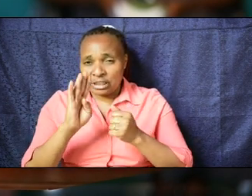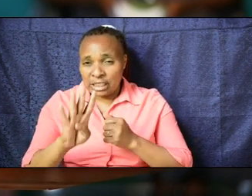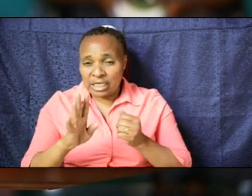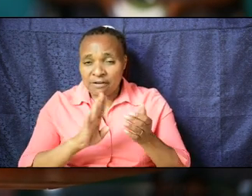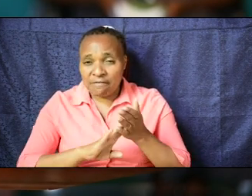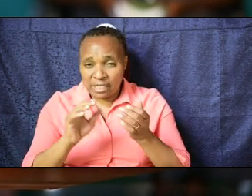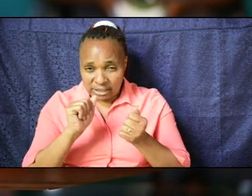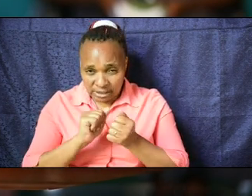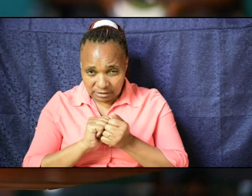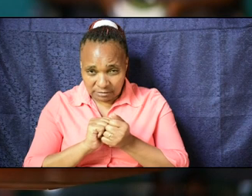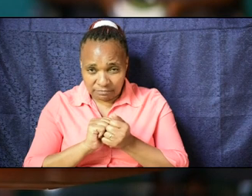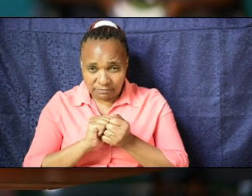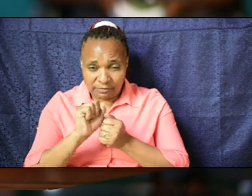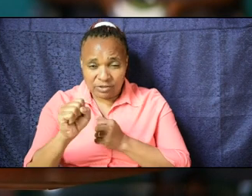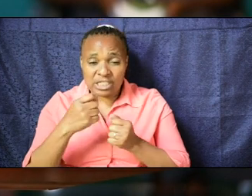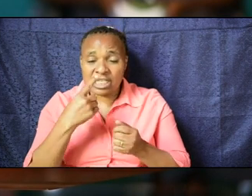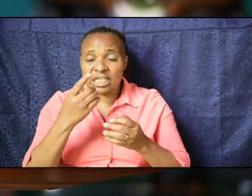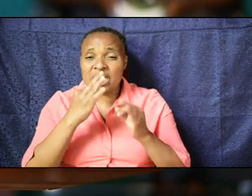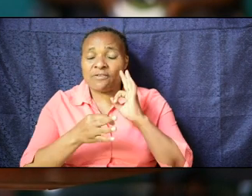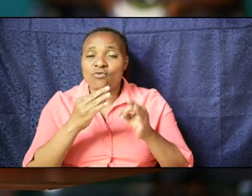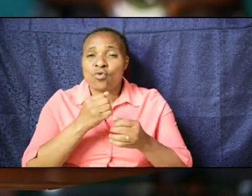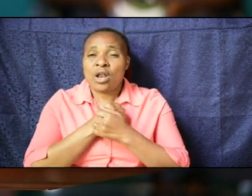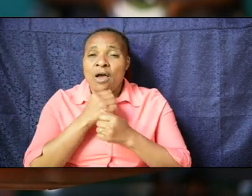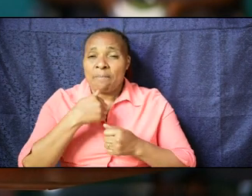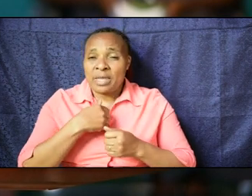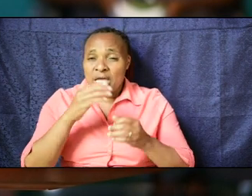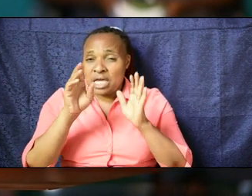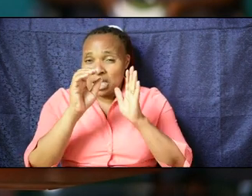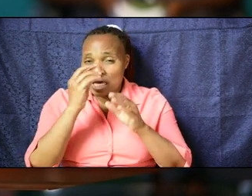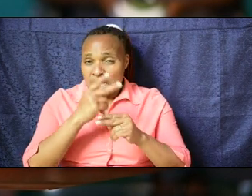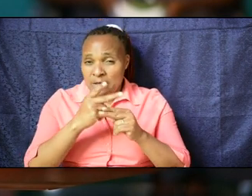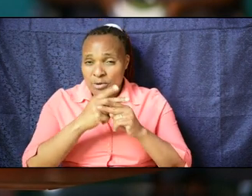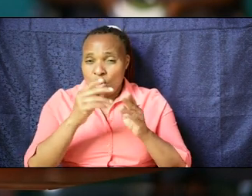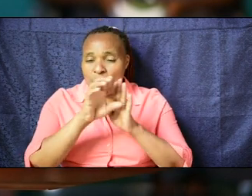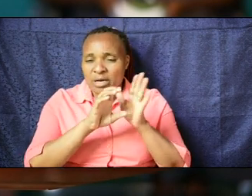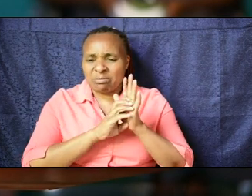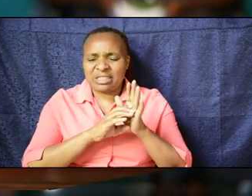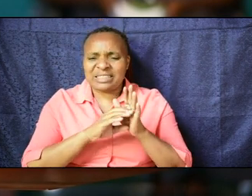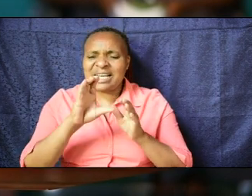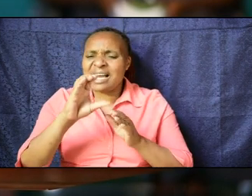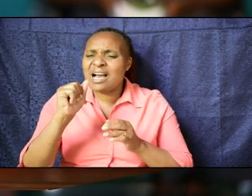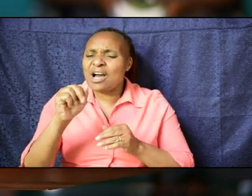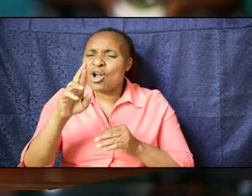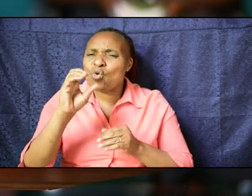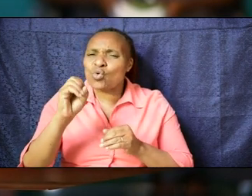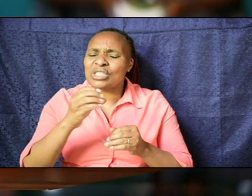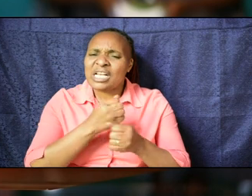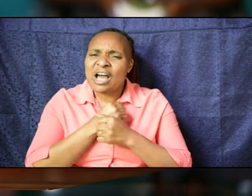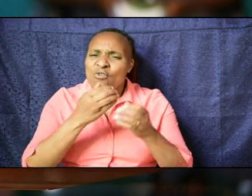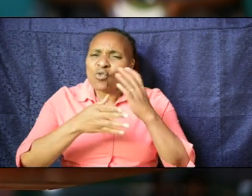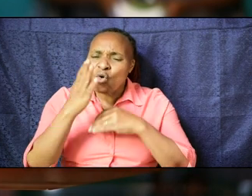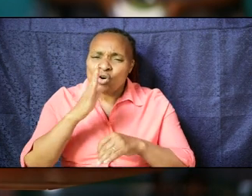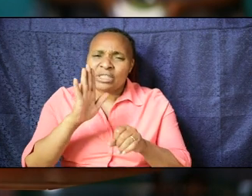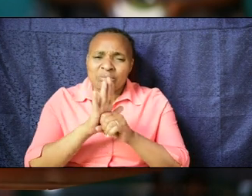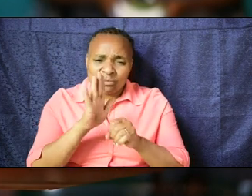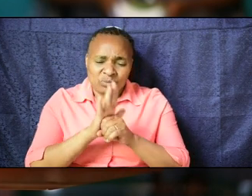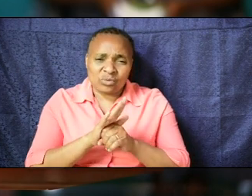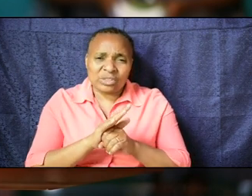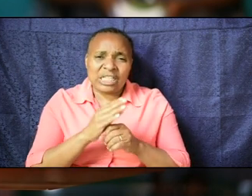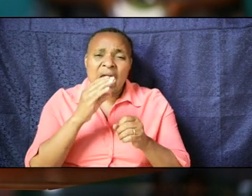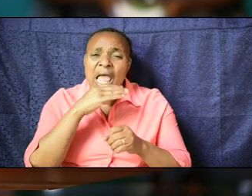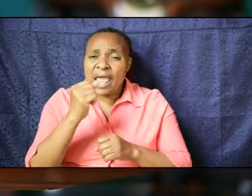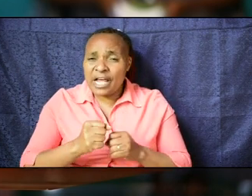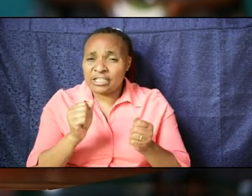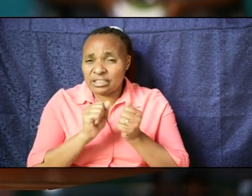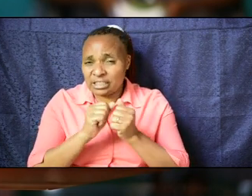love me, keep my commandments." Carlos also loved God very much, and at the age of 16, he gave his heart to Jesus and